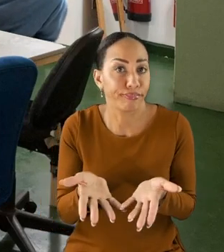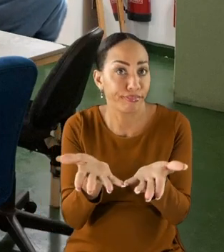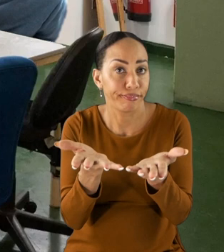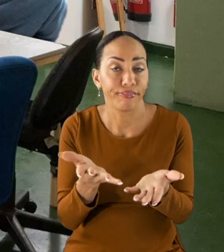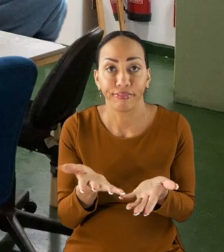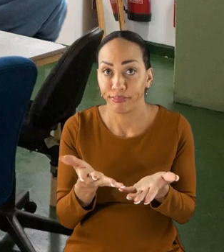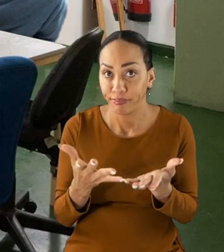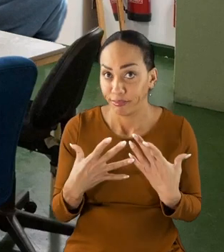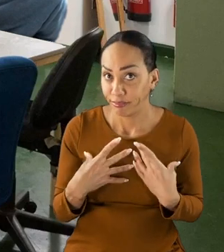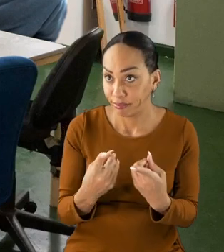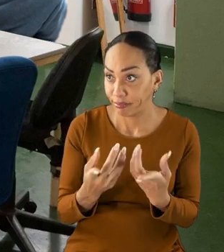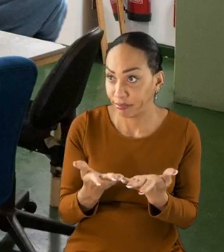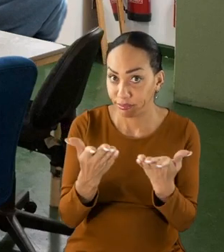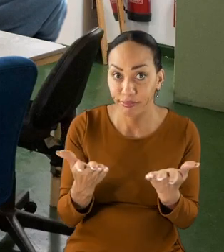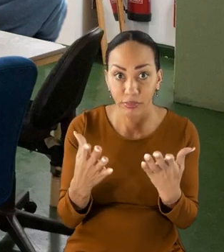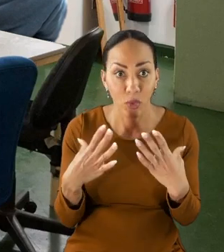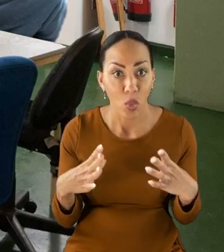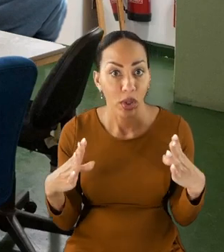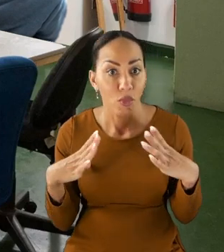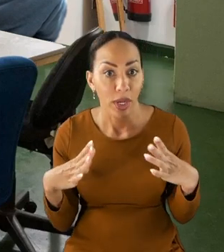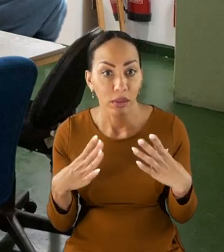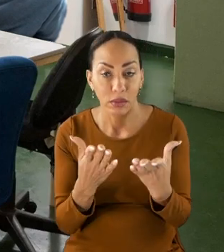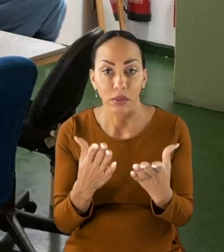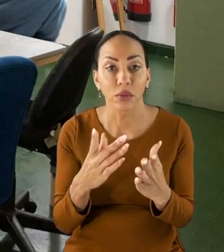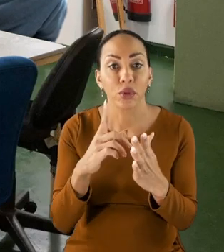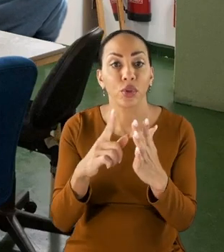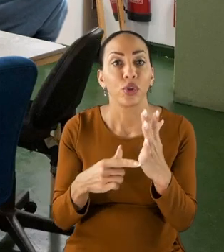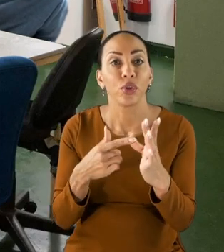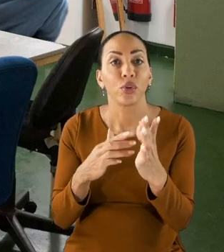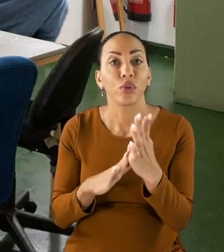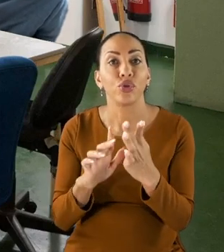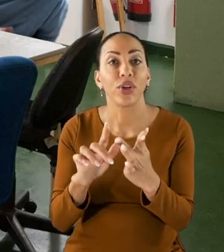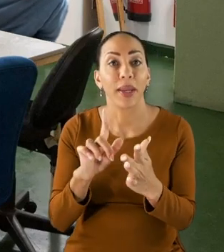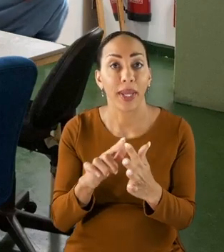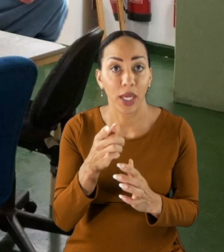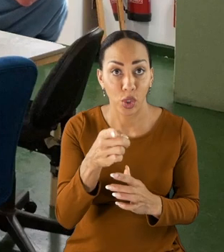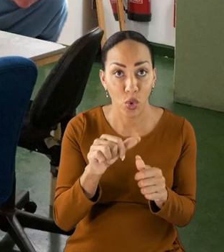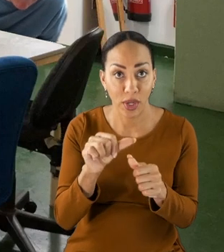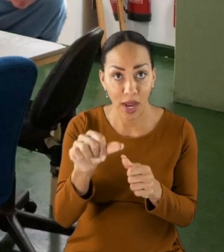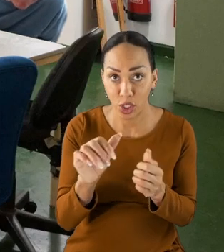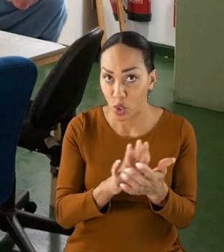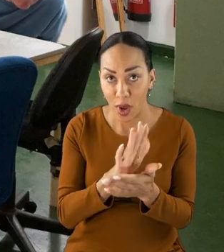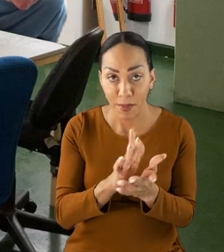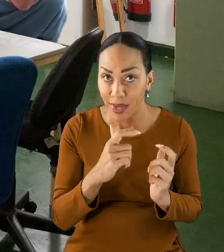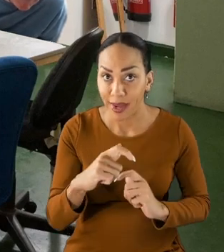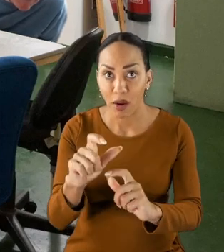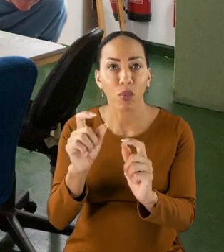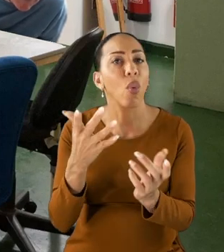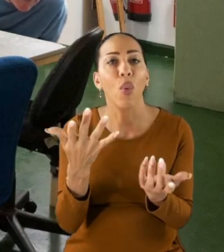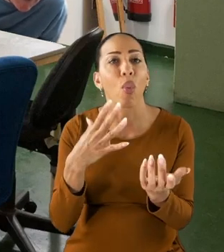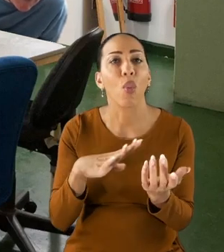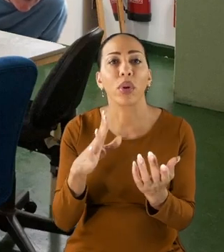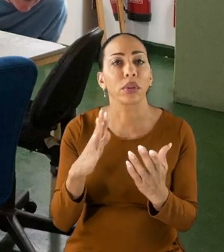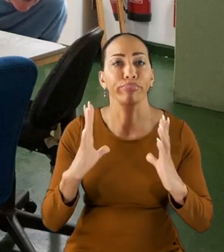a view? Anyone want a break? Happy to carry on? Jamie, you're next. So are you happy to go straight on, or did you like a little